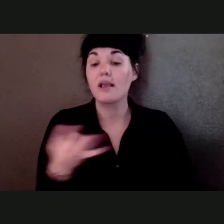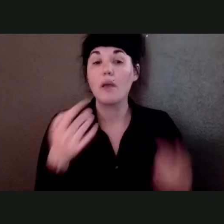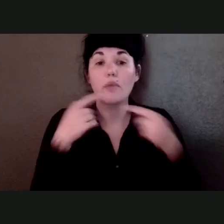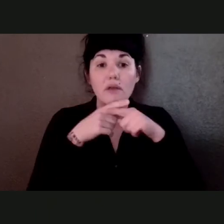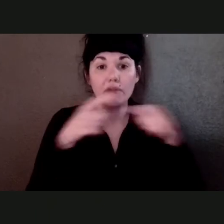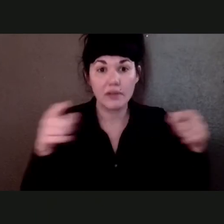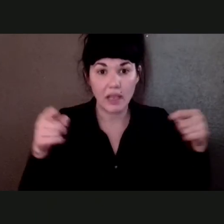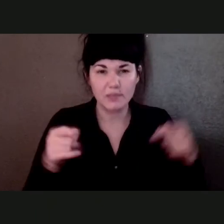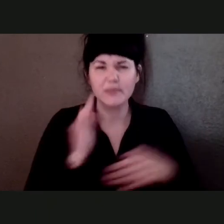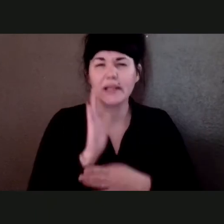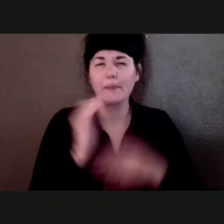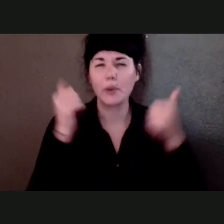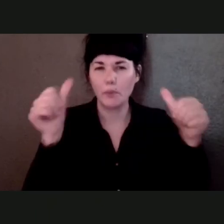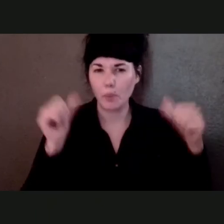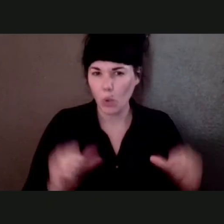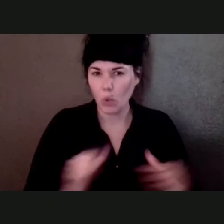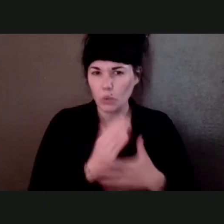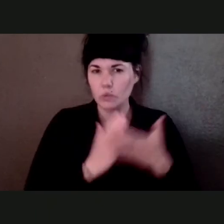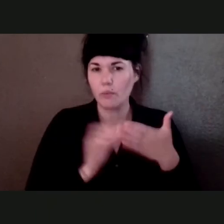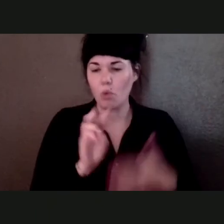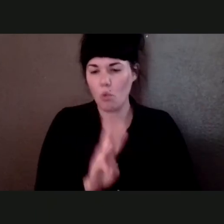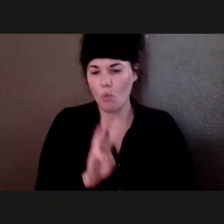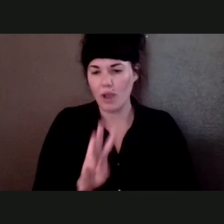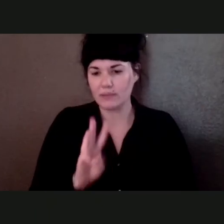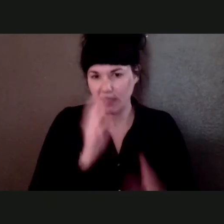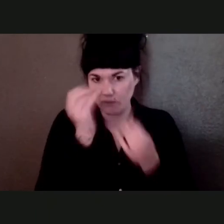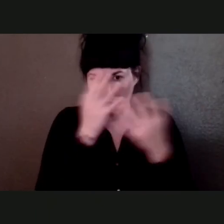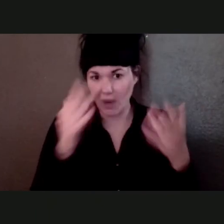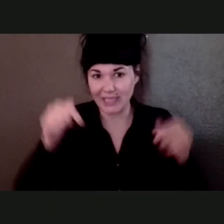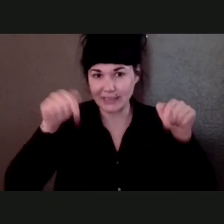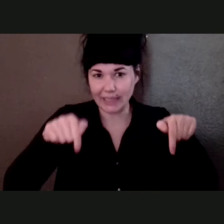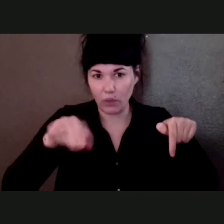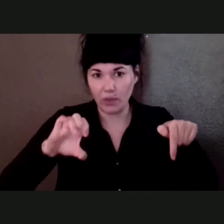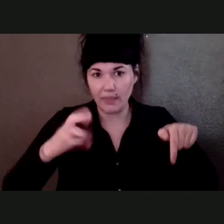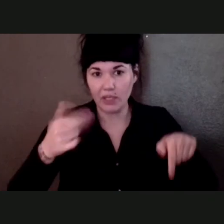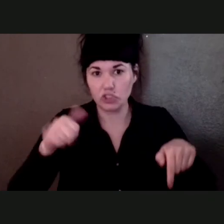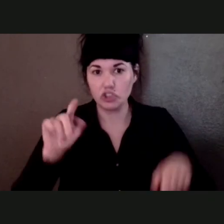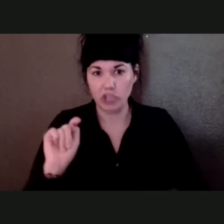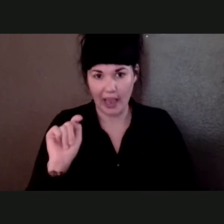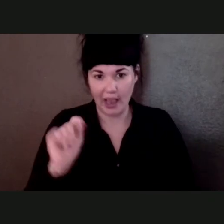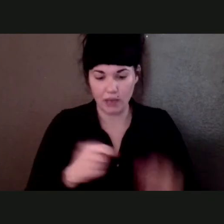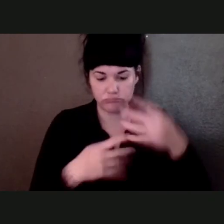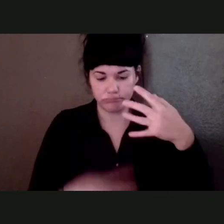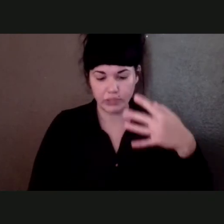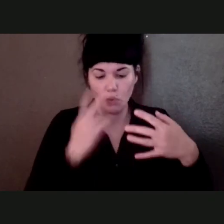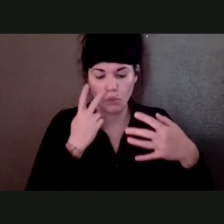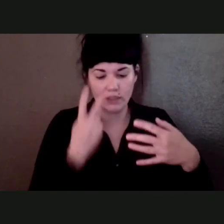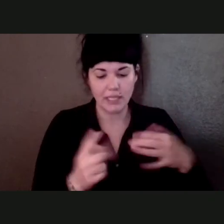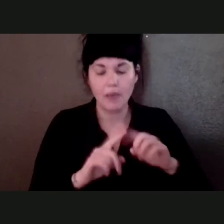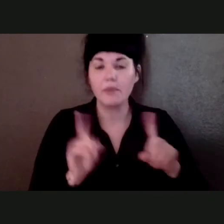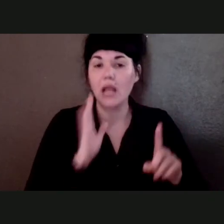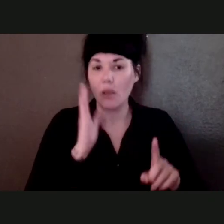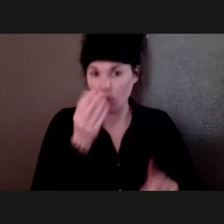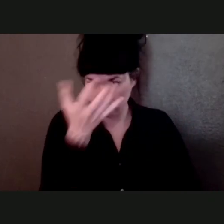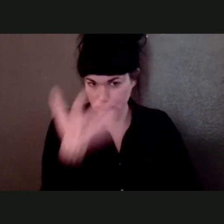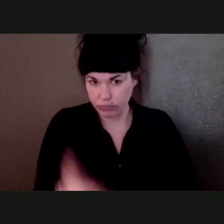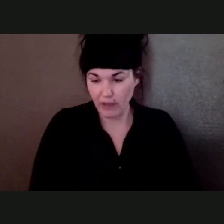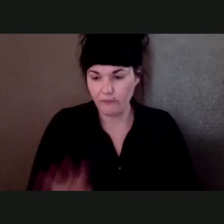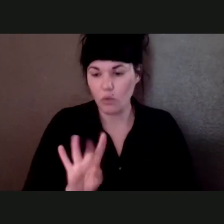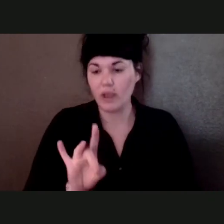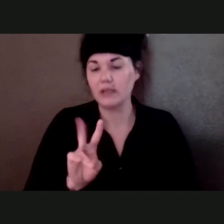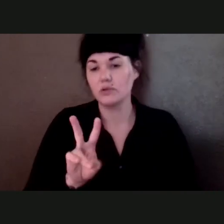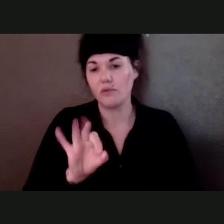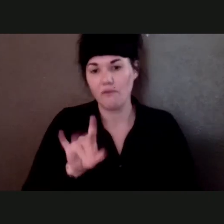some of these websites and information in the chat. You'll see it, but I'll also say it. 482 Forward, one of our participating and